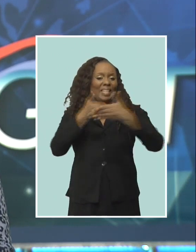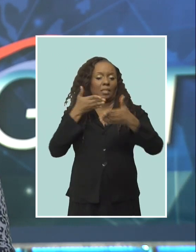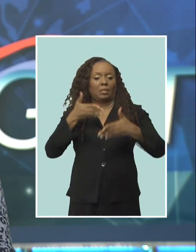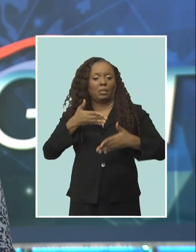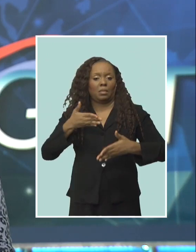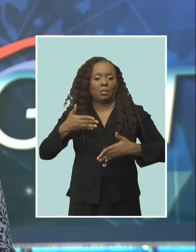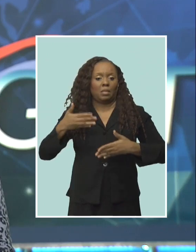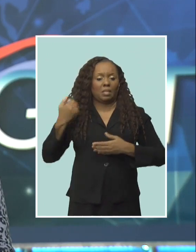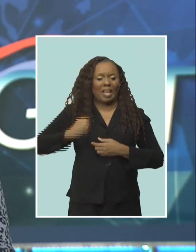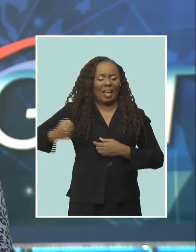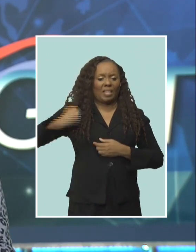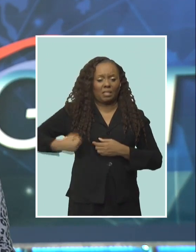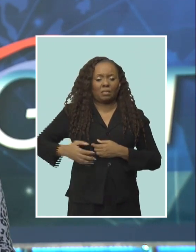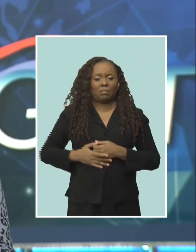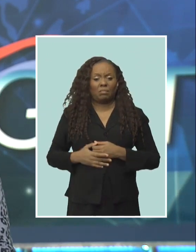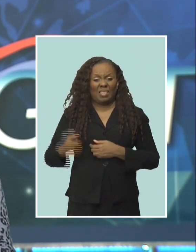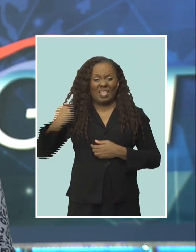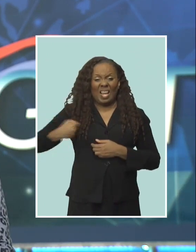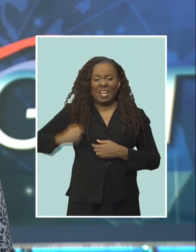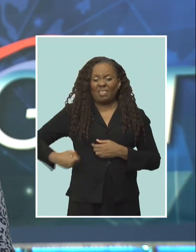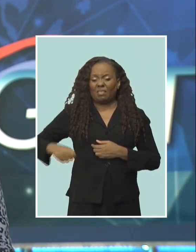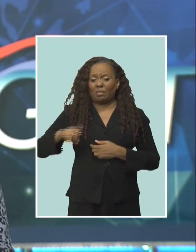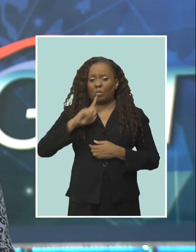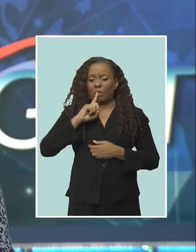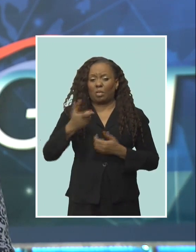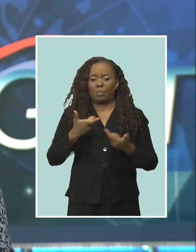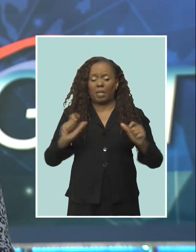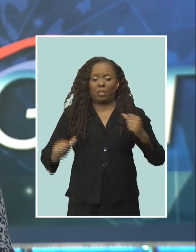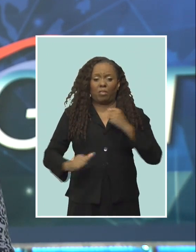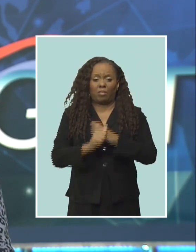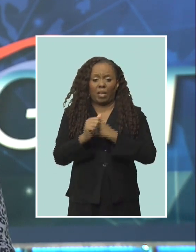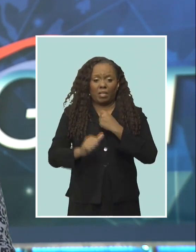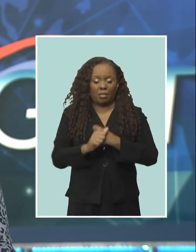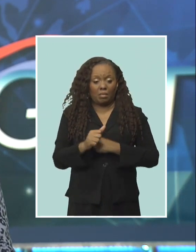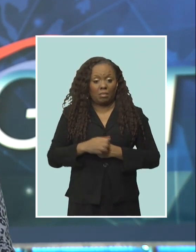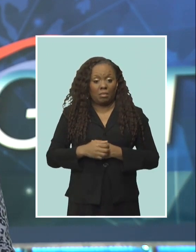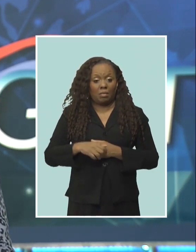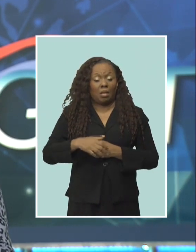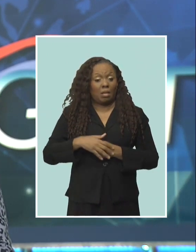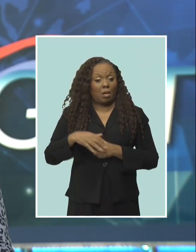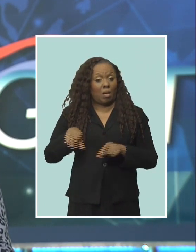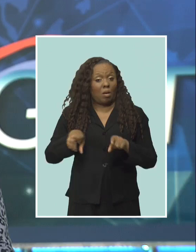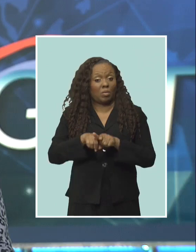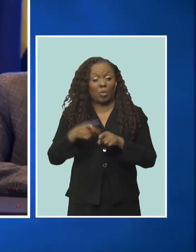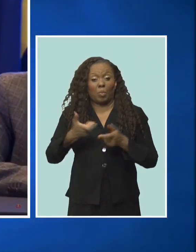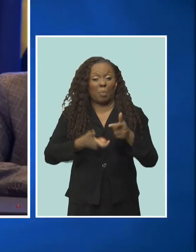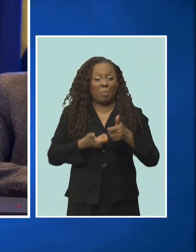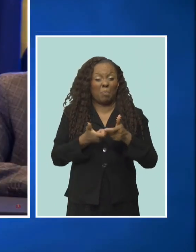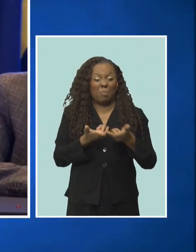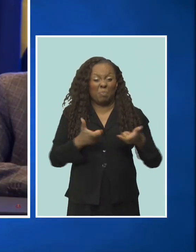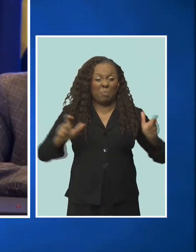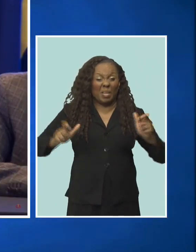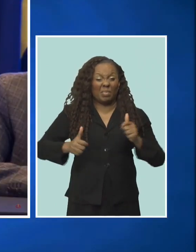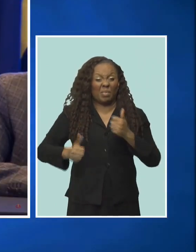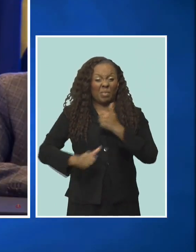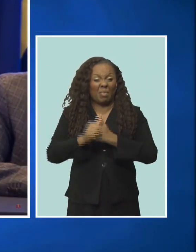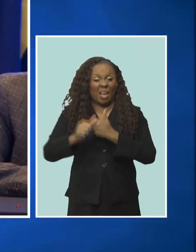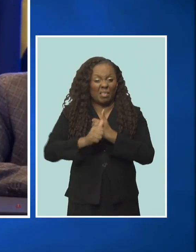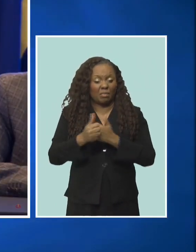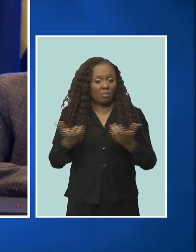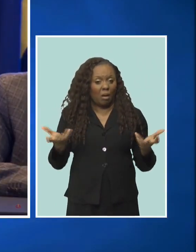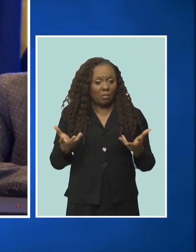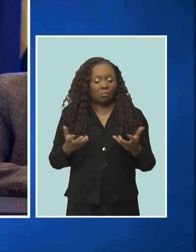his country sees gangs as a threat, the ultimate case being the situation in Haiti. But we also see